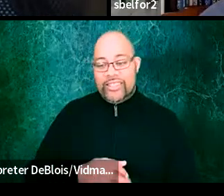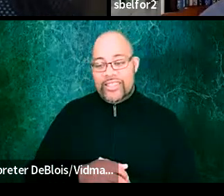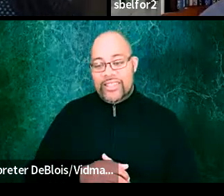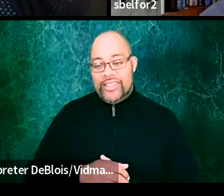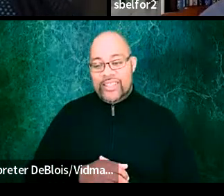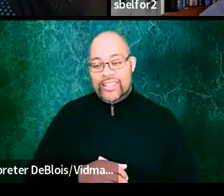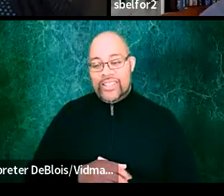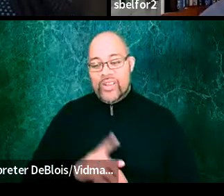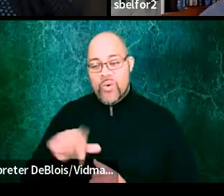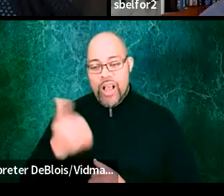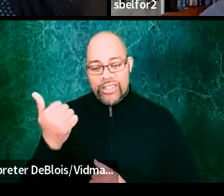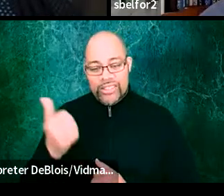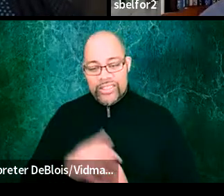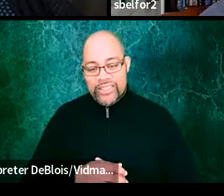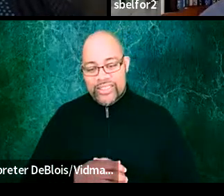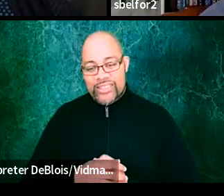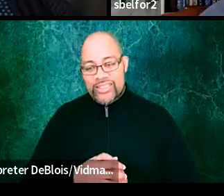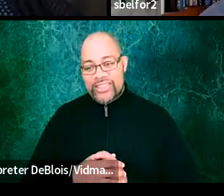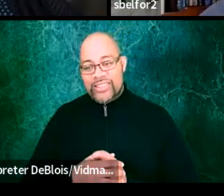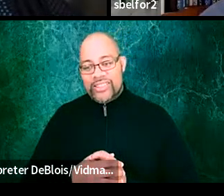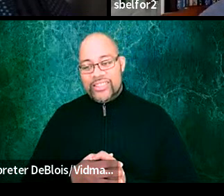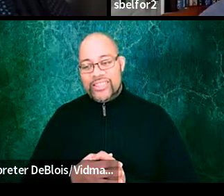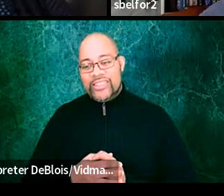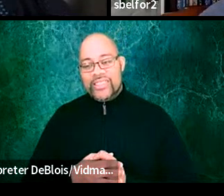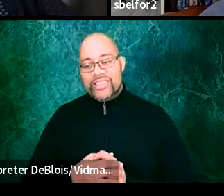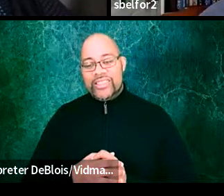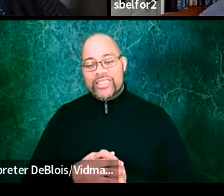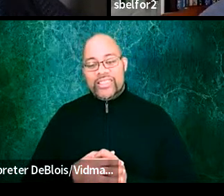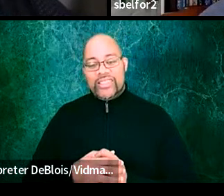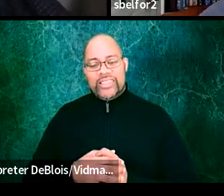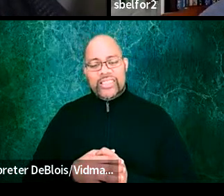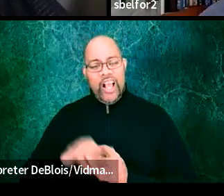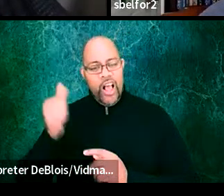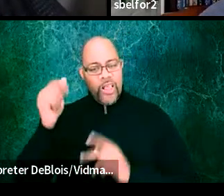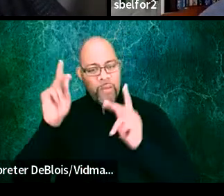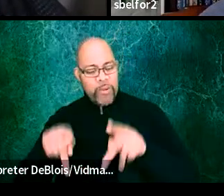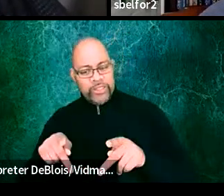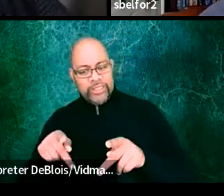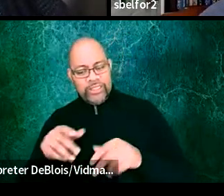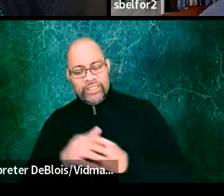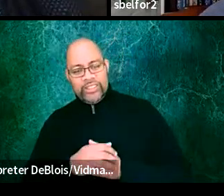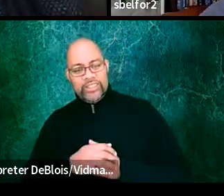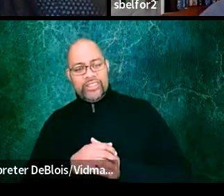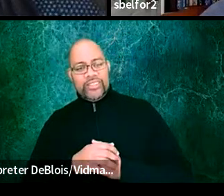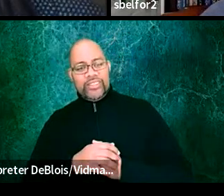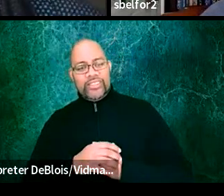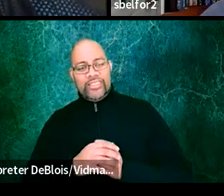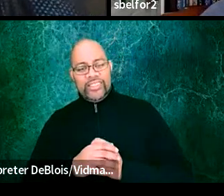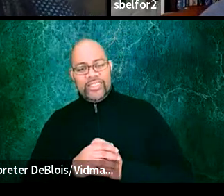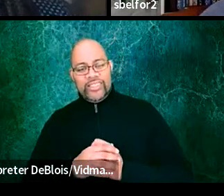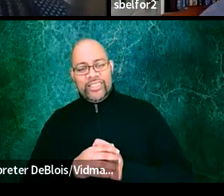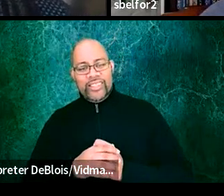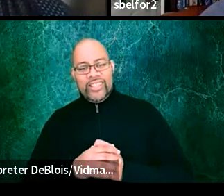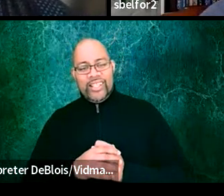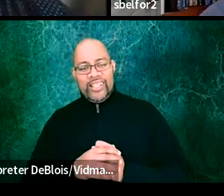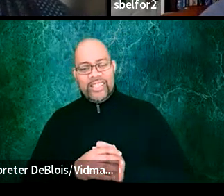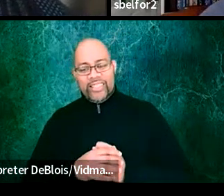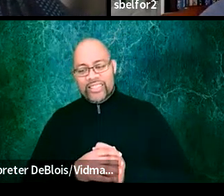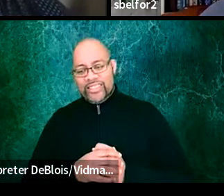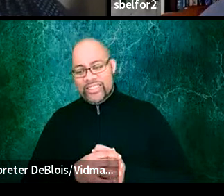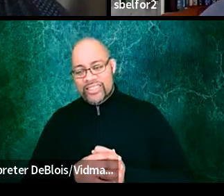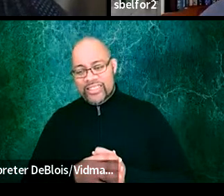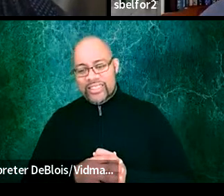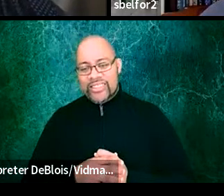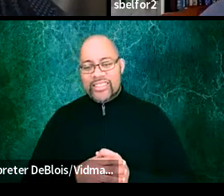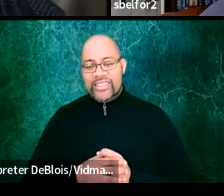Who else won? Samia too. Did I pronounce that right? It's Samia.